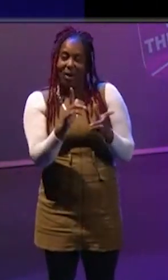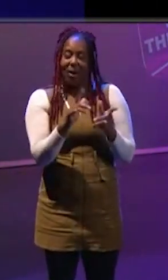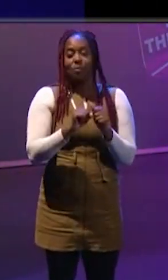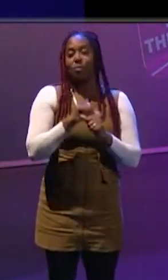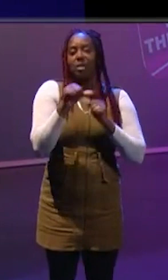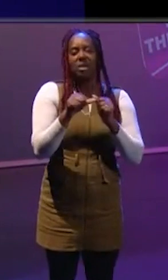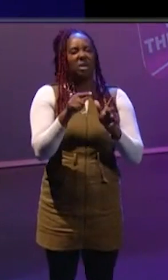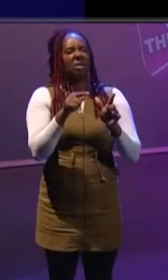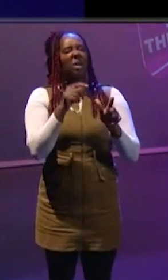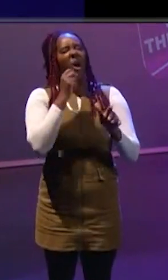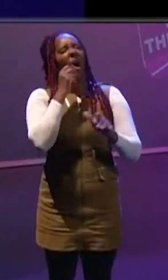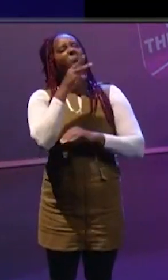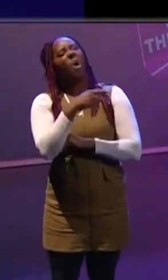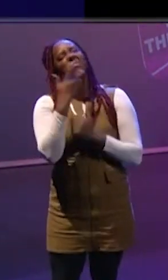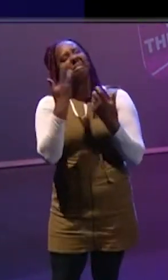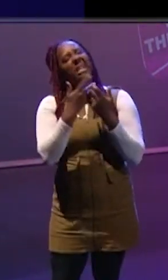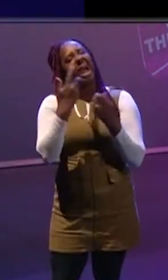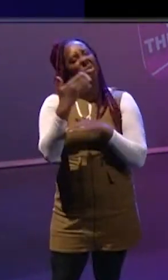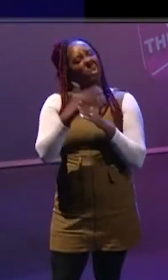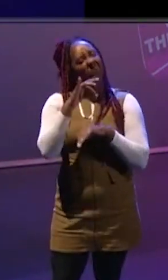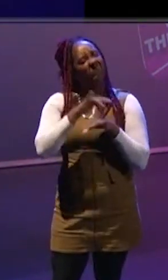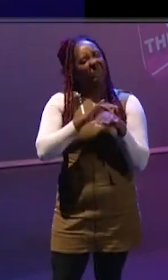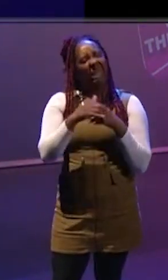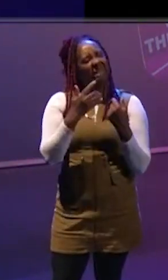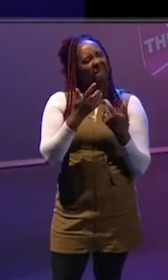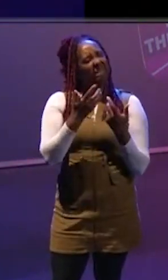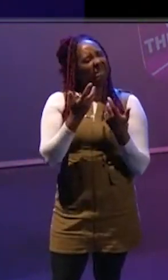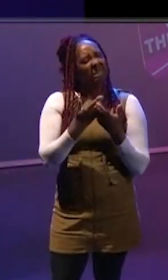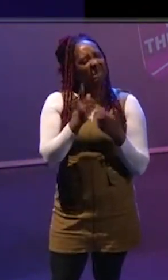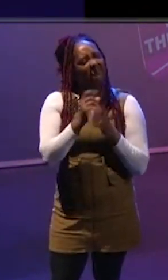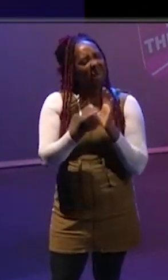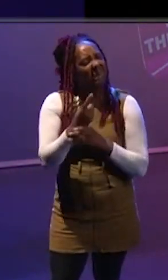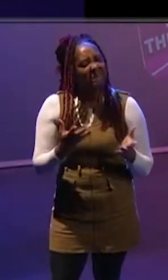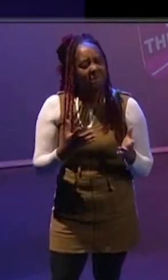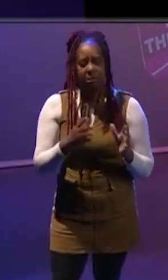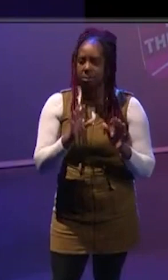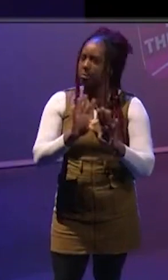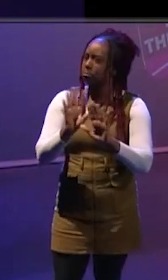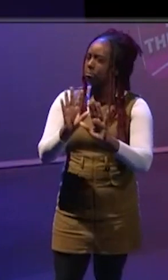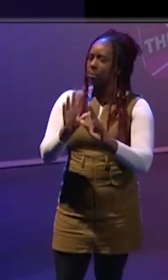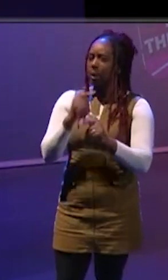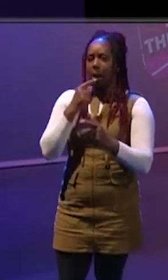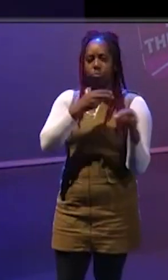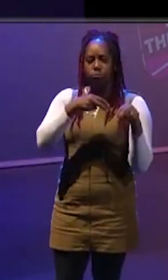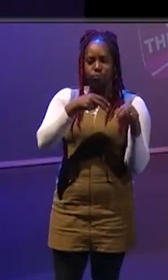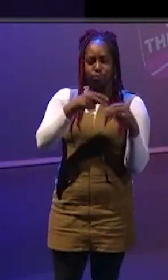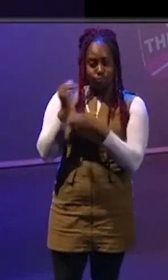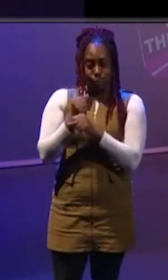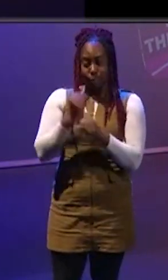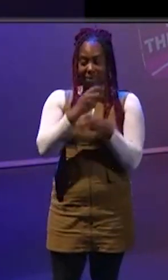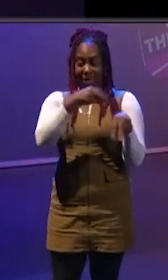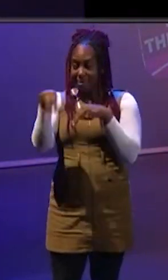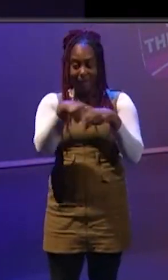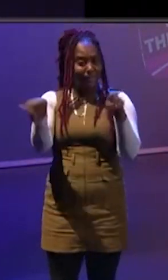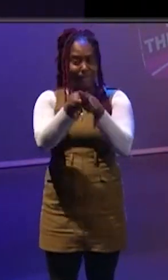go, oh, like, but you're now working in theatre. How did that happen? And I was like, look, guys, like, producing in dance is very similar to producing